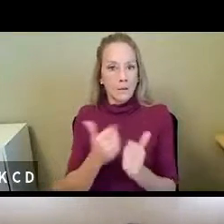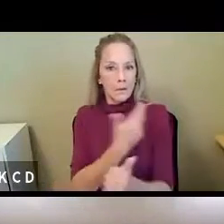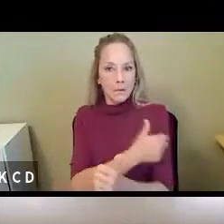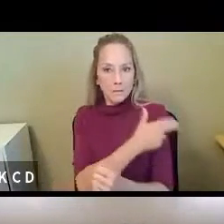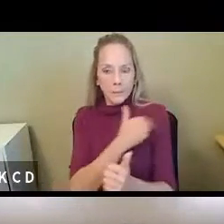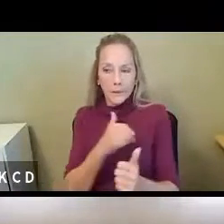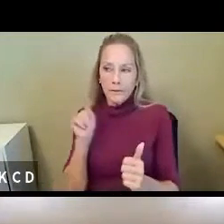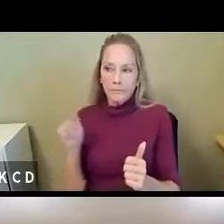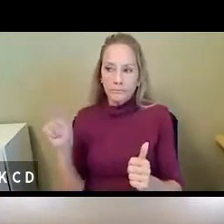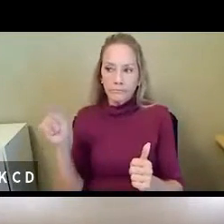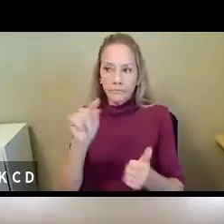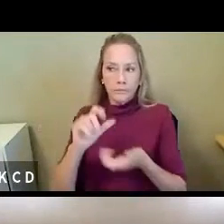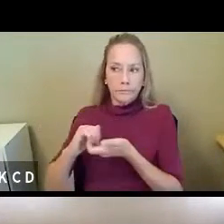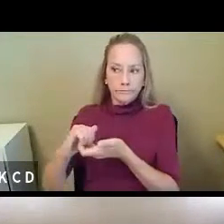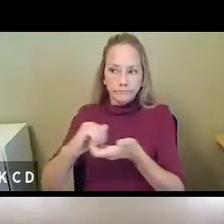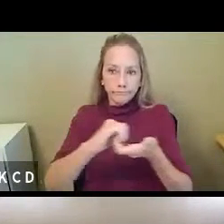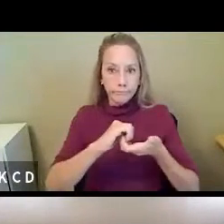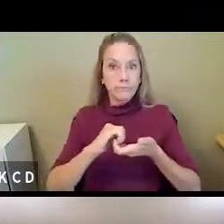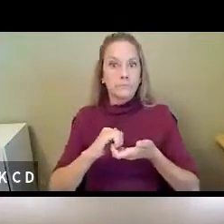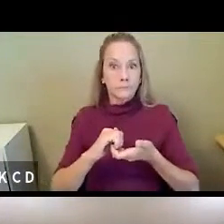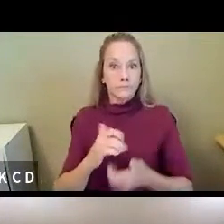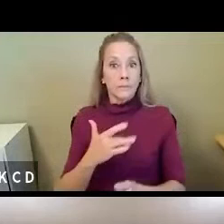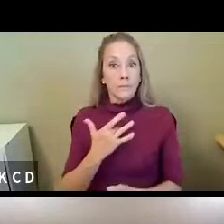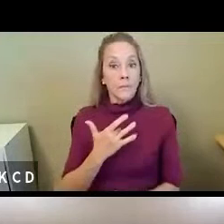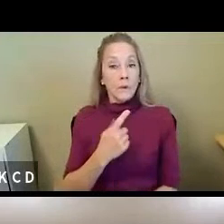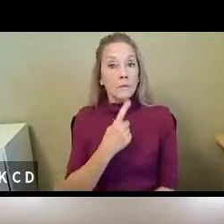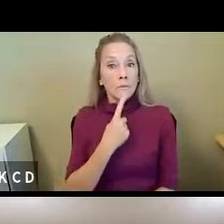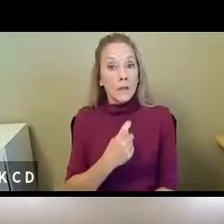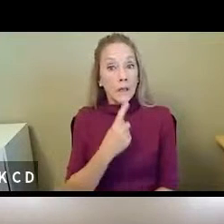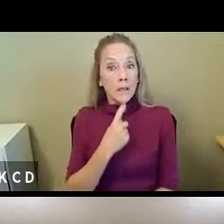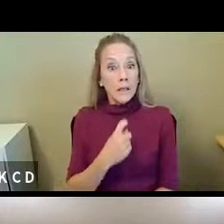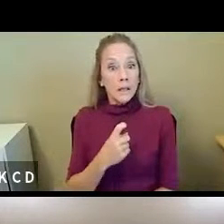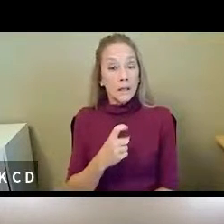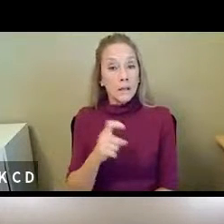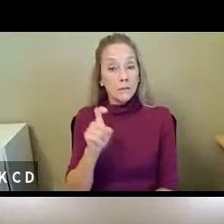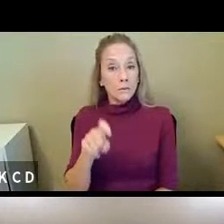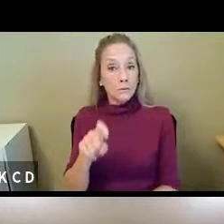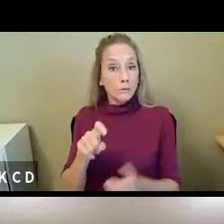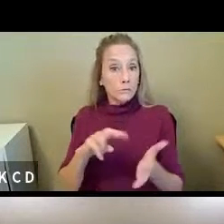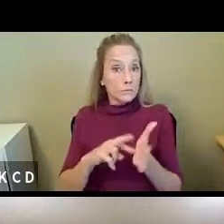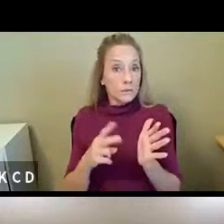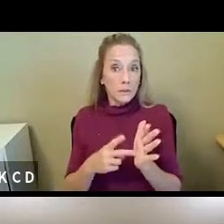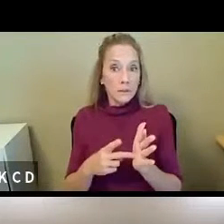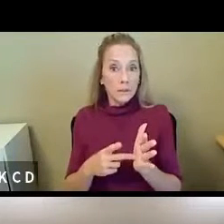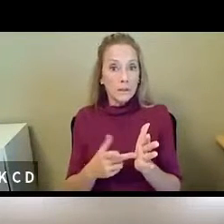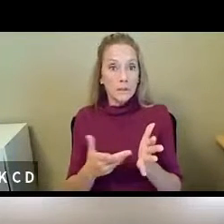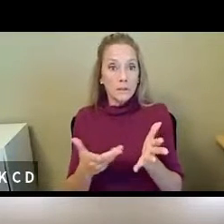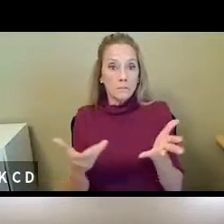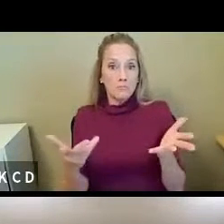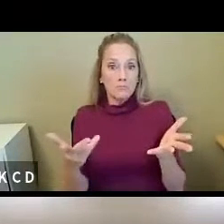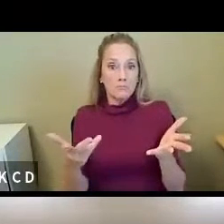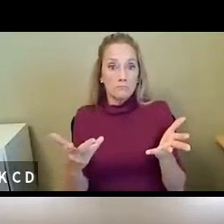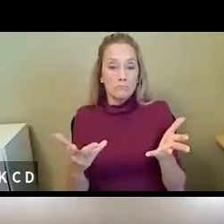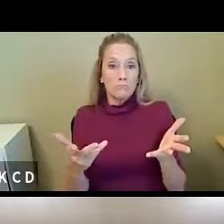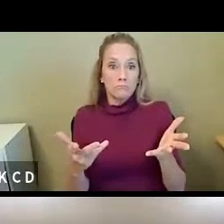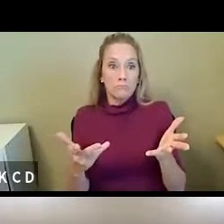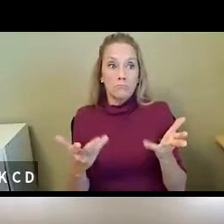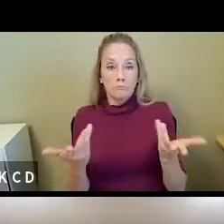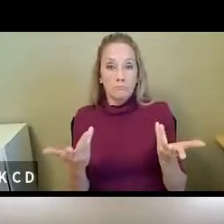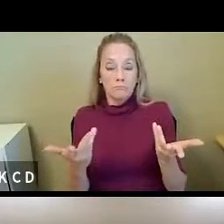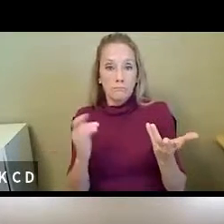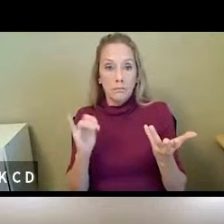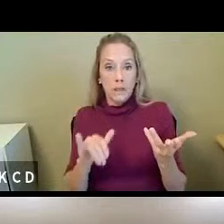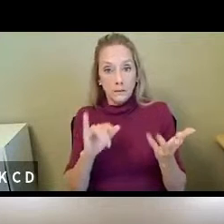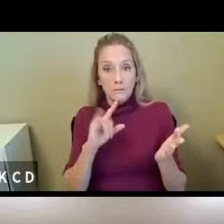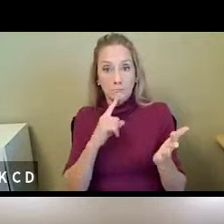partners, and we really feel that red should indicate, that should be a significant step, and